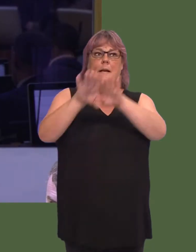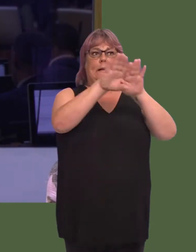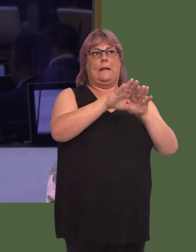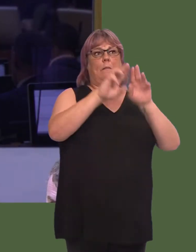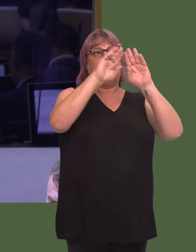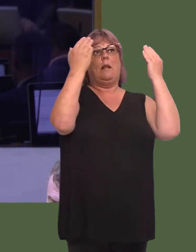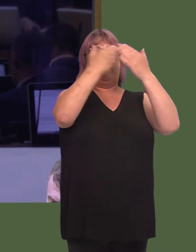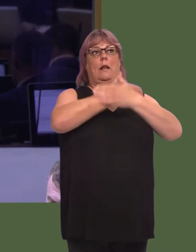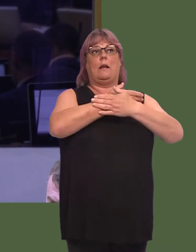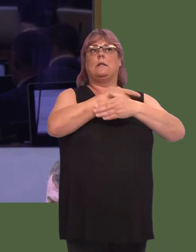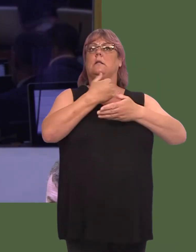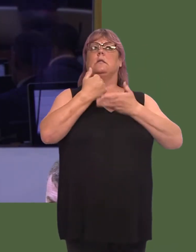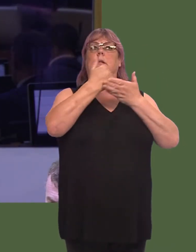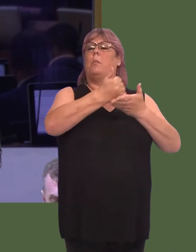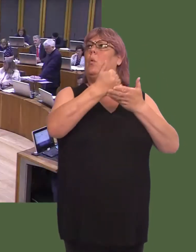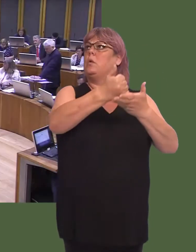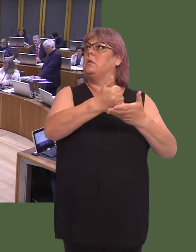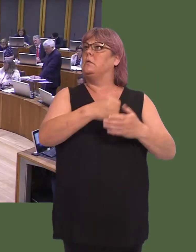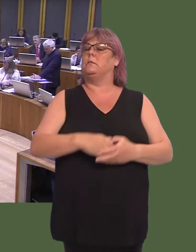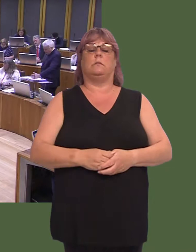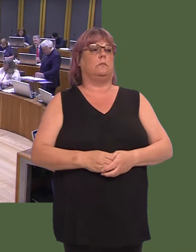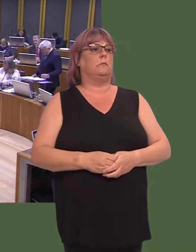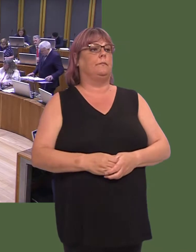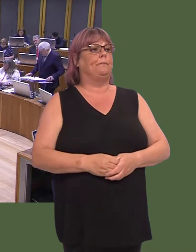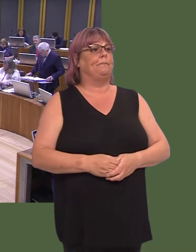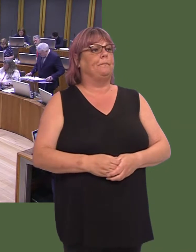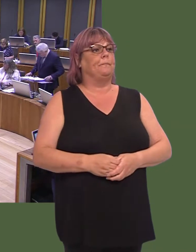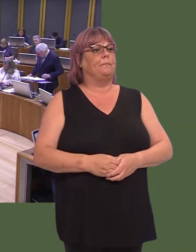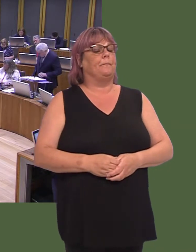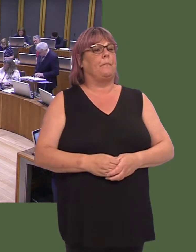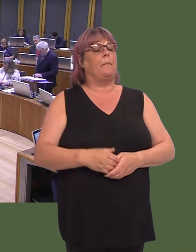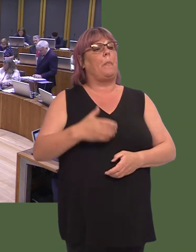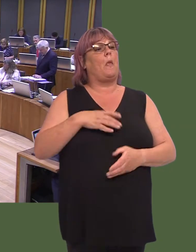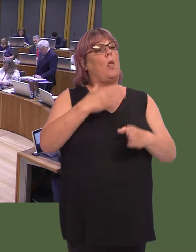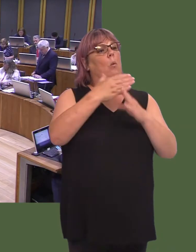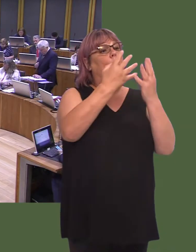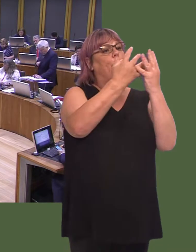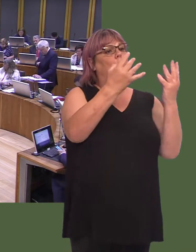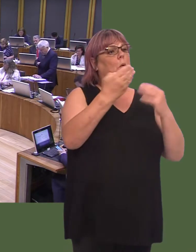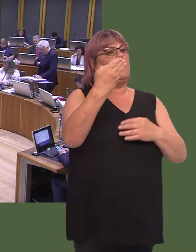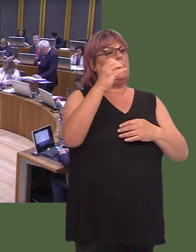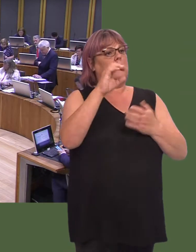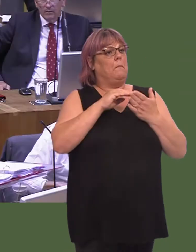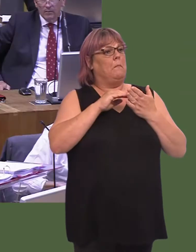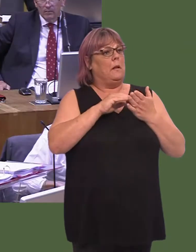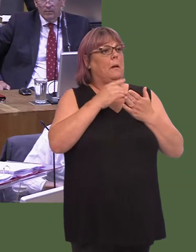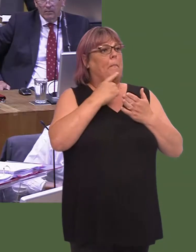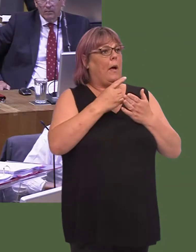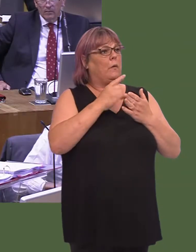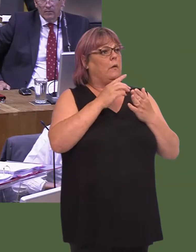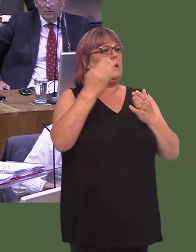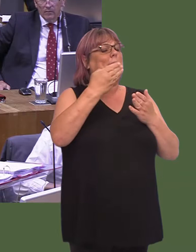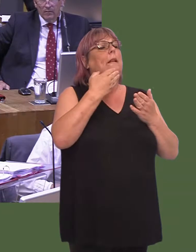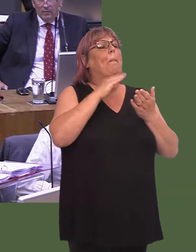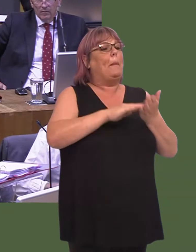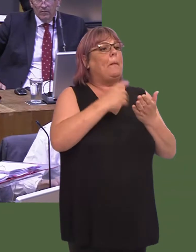of nighttime support to our most vulnerable citizens? Well, we've already taken action to improve the terms and conditions of the workforce. We provided £19